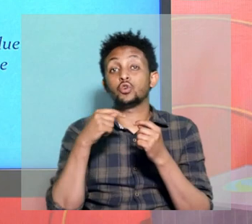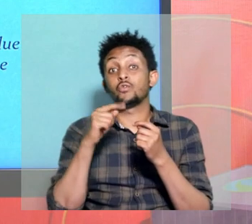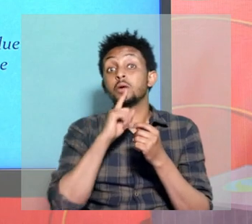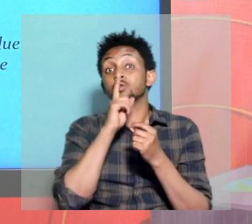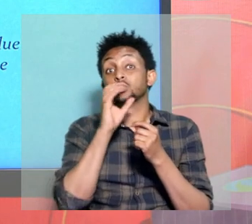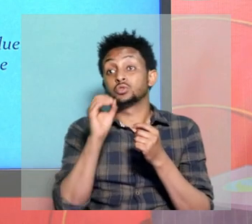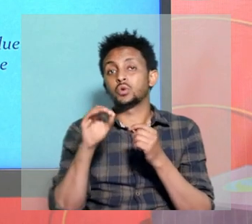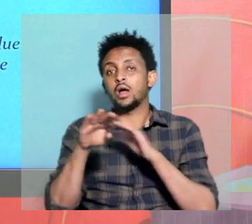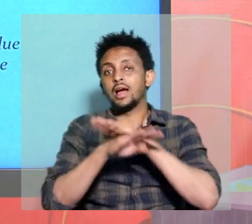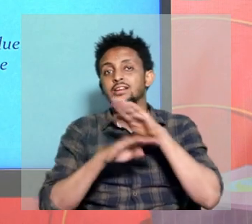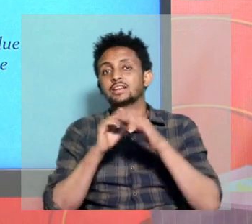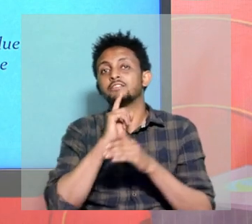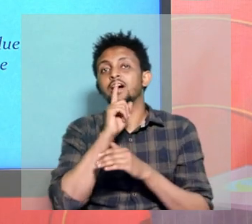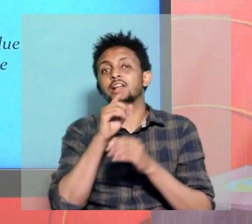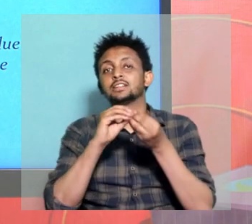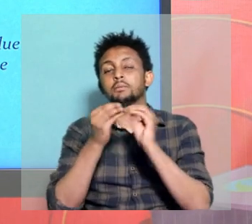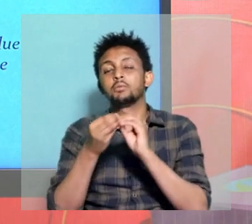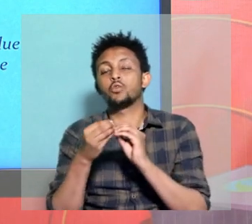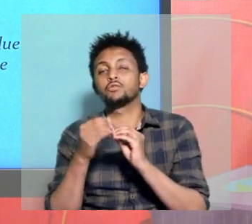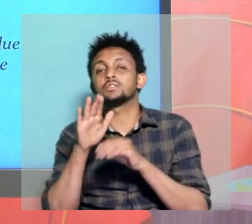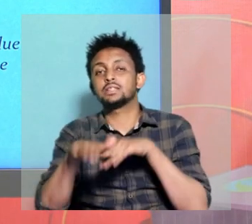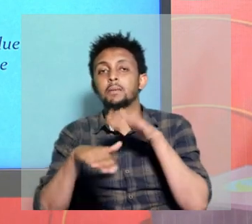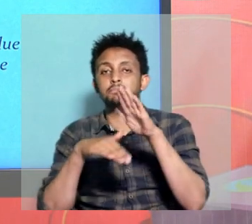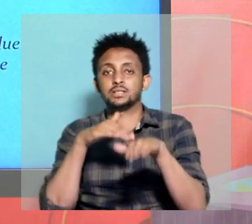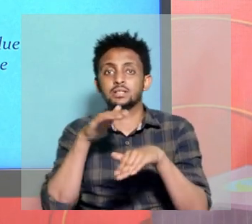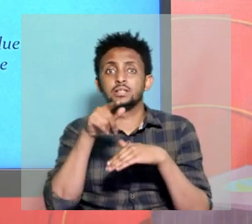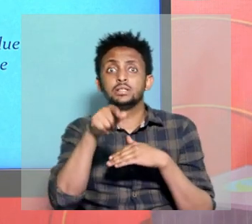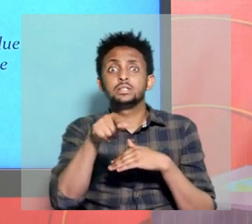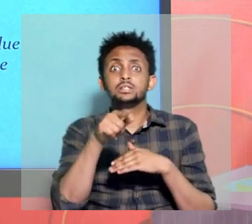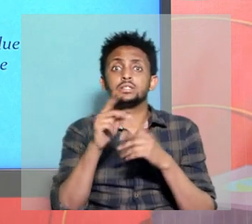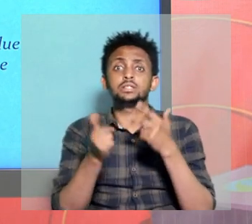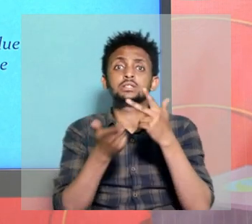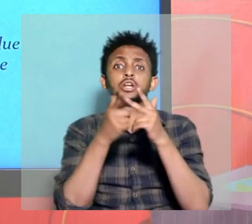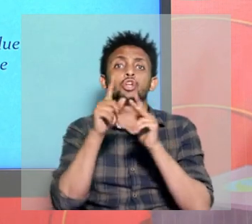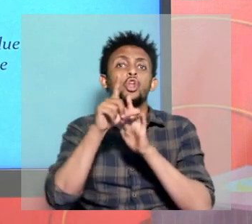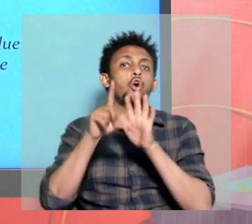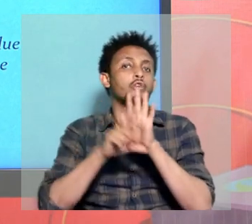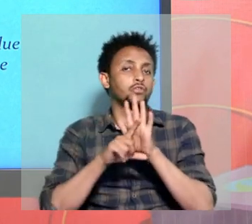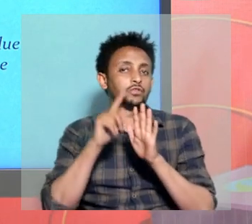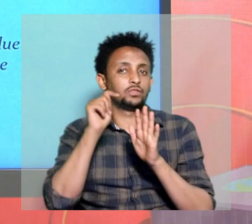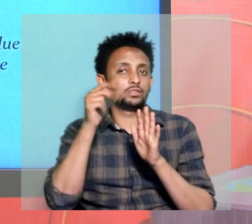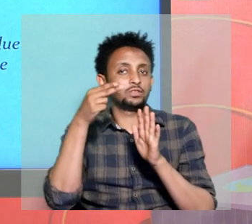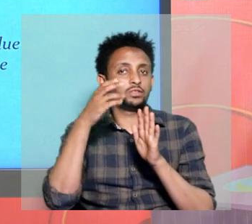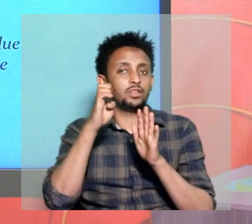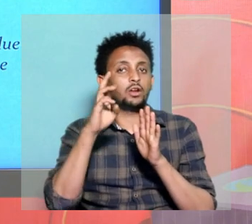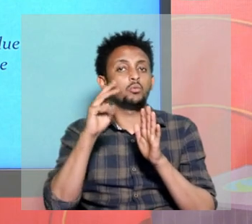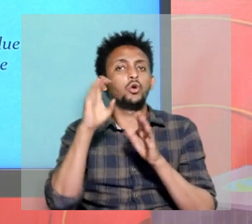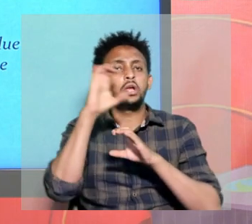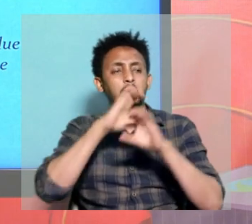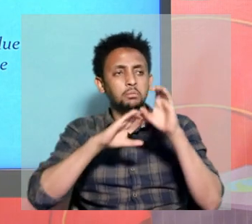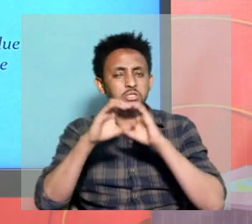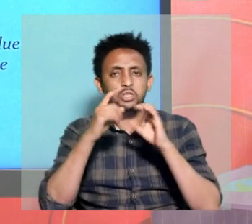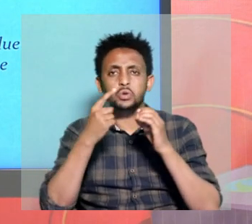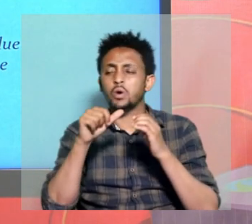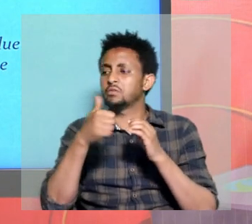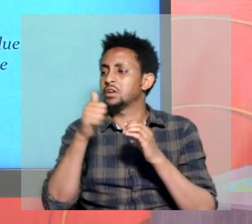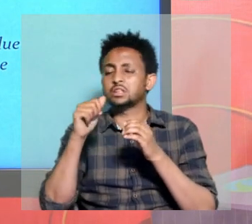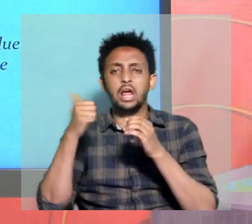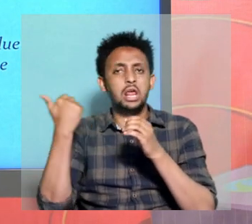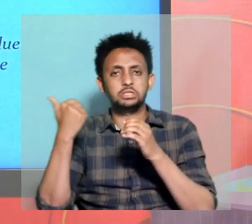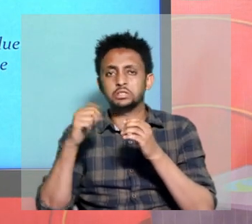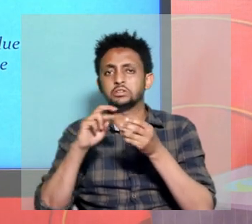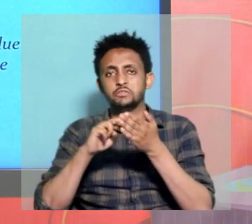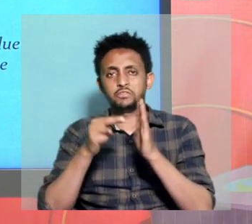absolute zero under a finite number of steps. This is what the third law of thermodynamics states. In chemistry, we have another